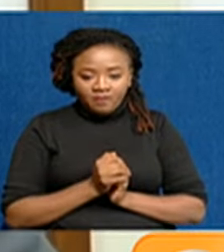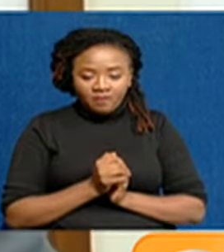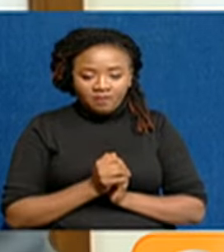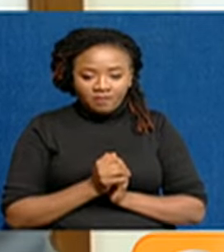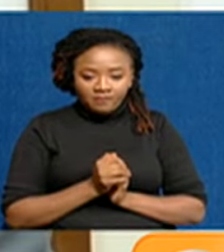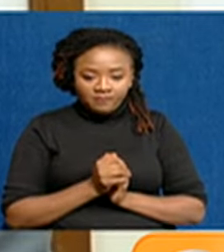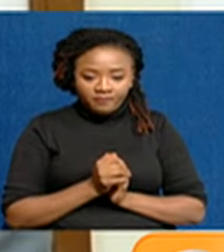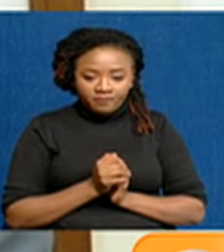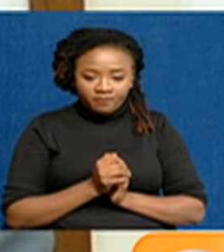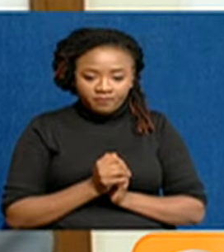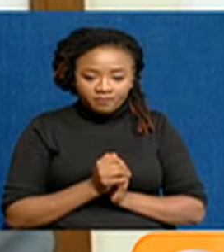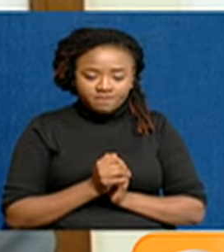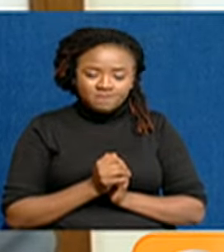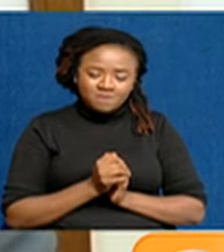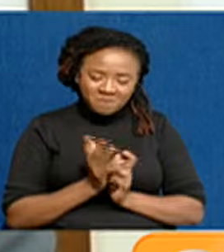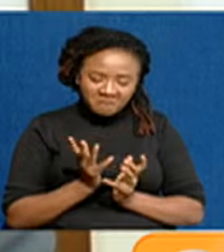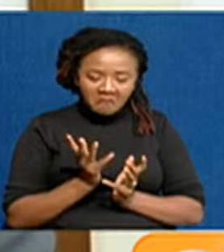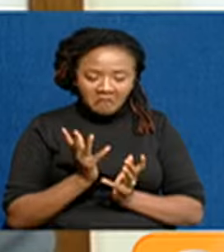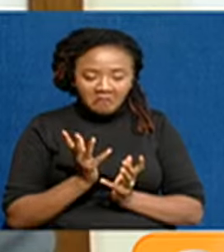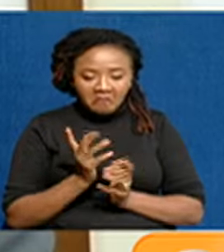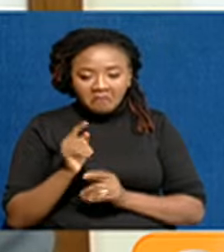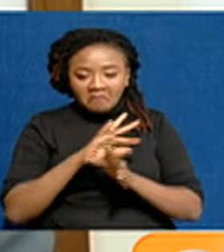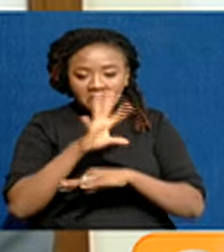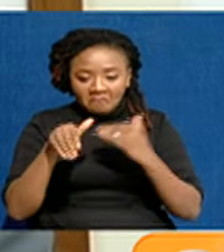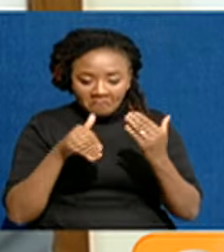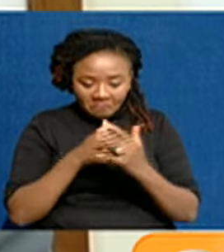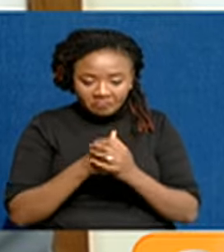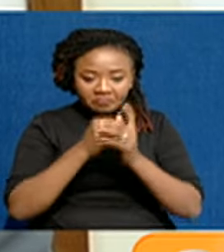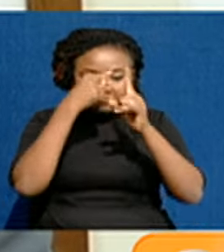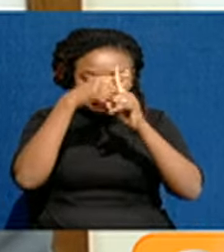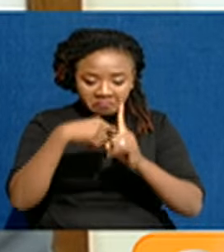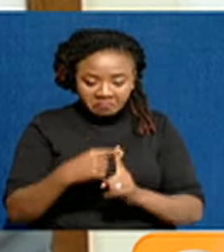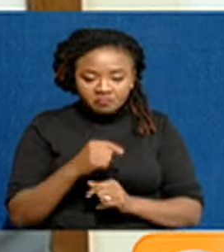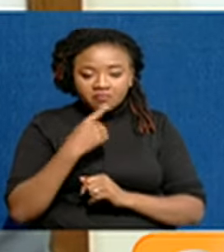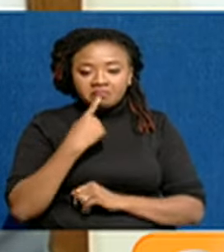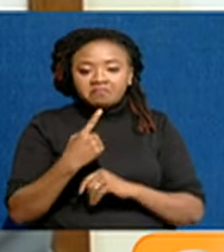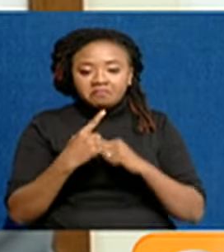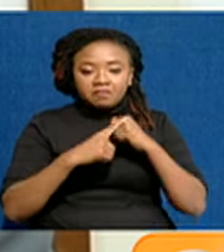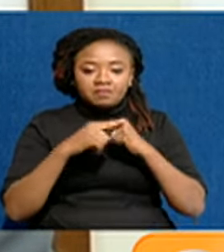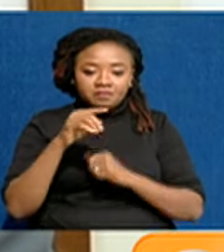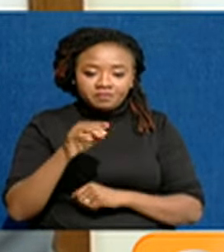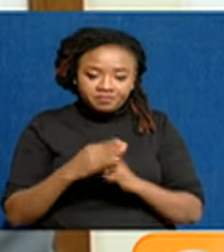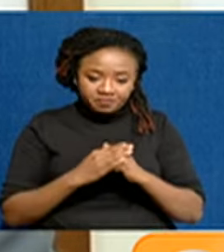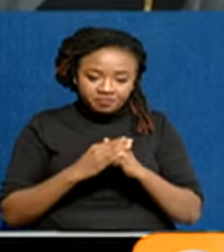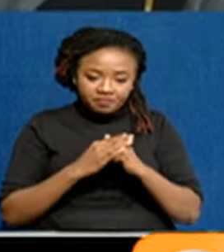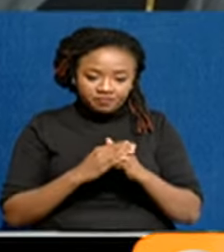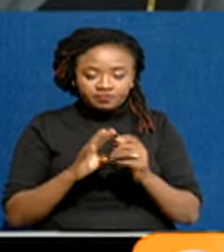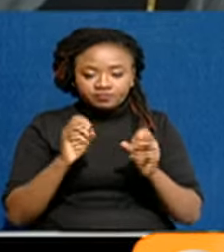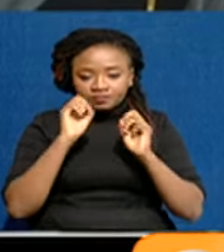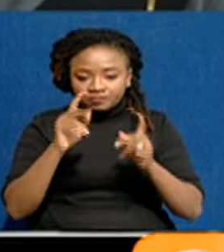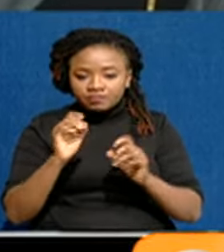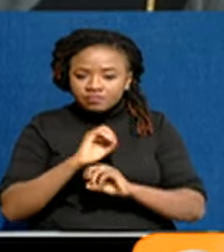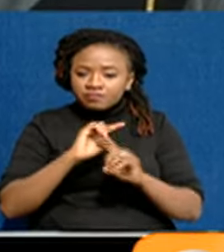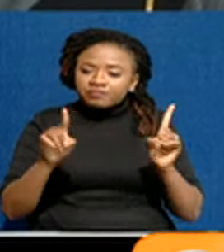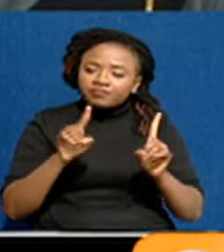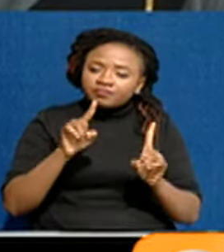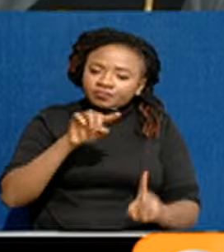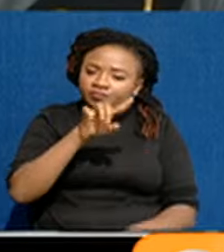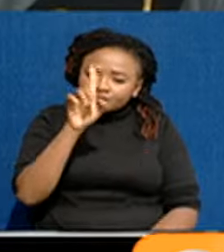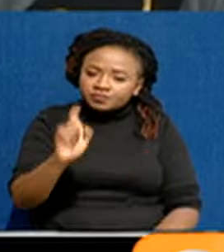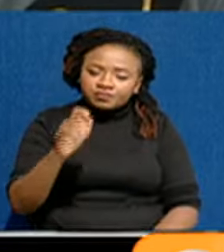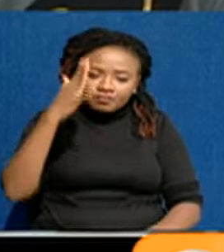the Suba South. So all of that now is coming to 169. Okay, that is clarified yes. now. But how come the government seems